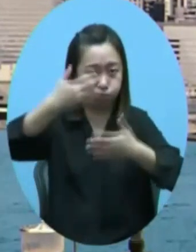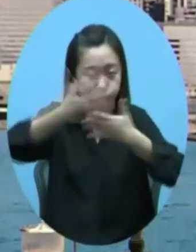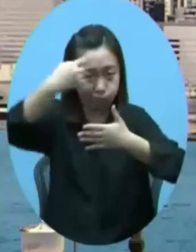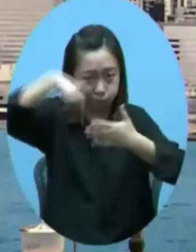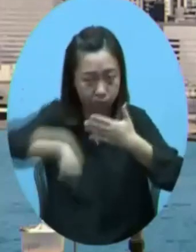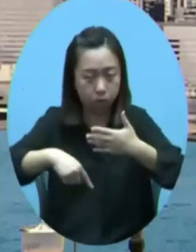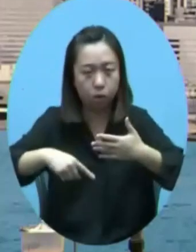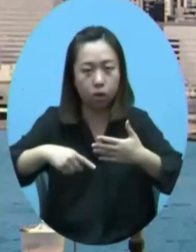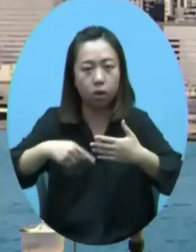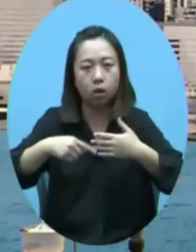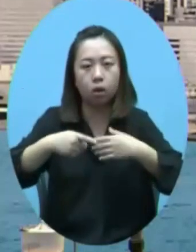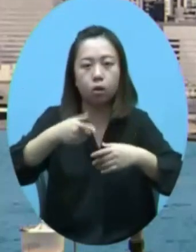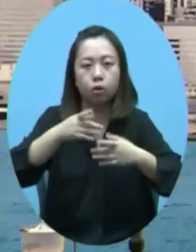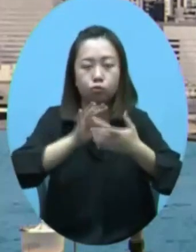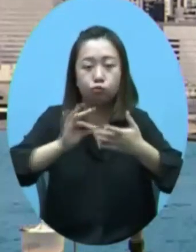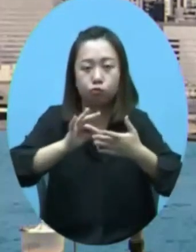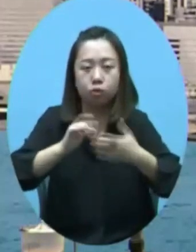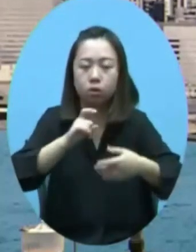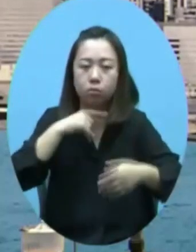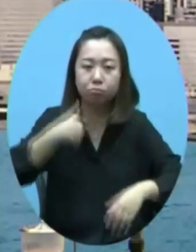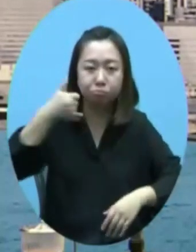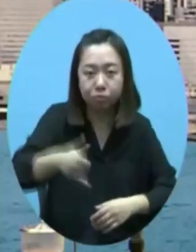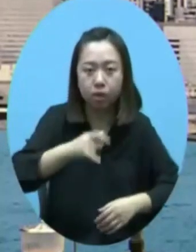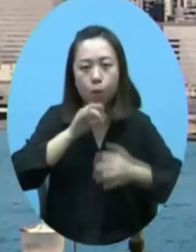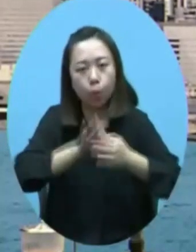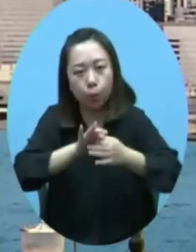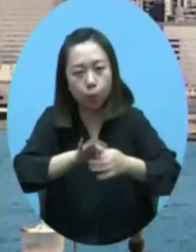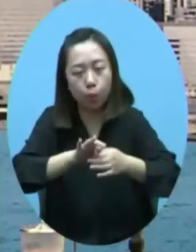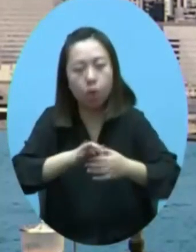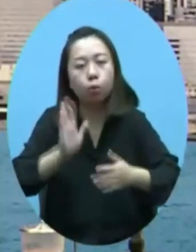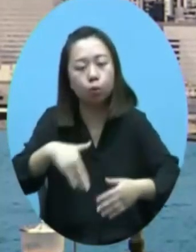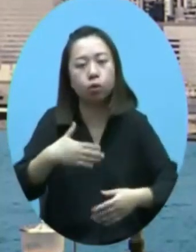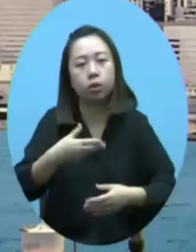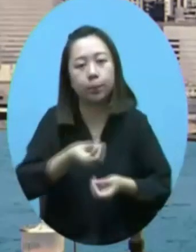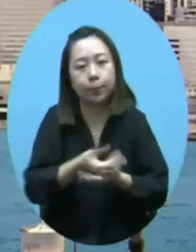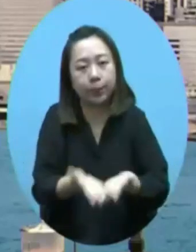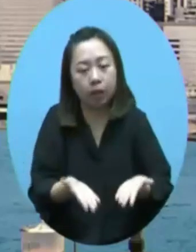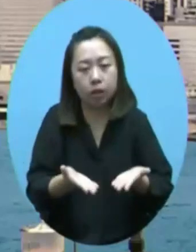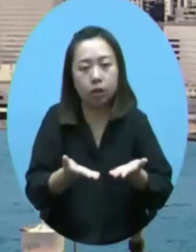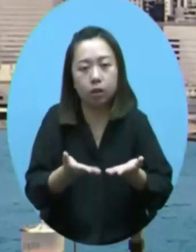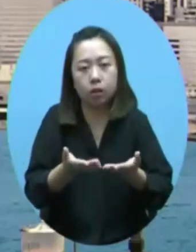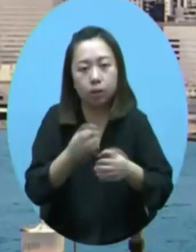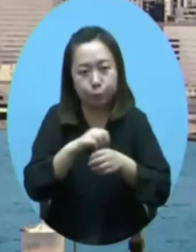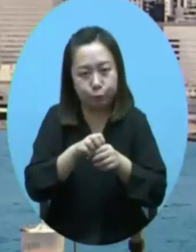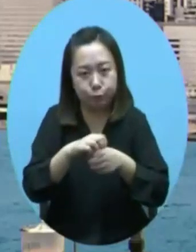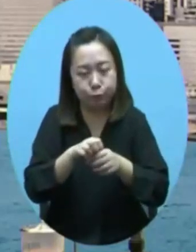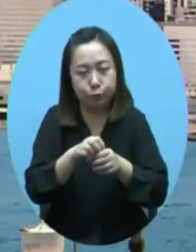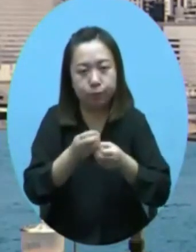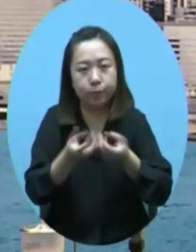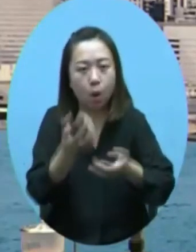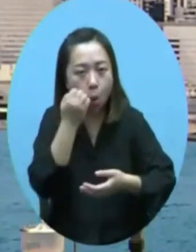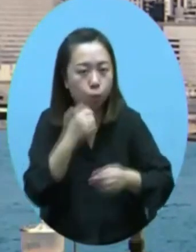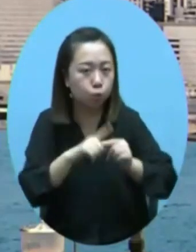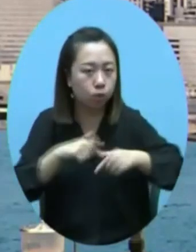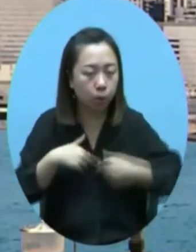And for the elderly homes and day activity centers downstairs, we've been in touch with them, and we also hand out